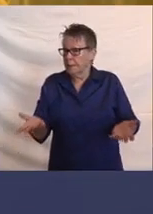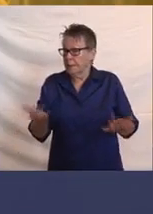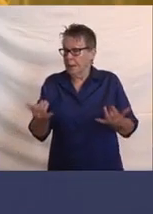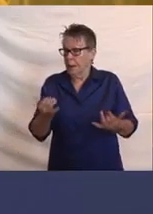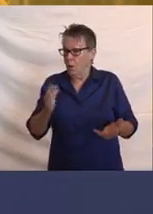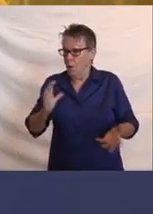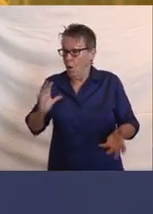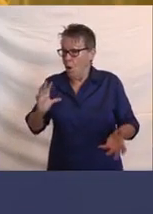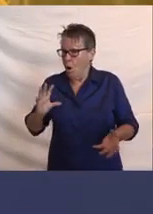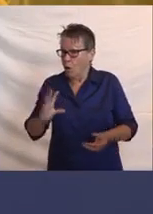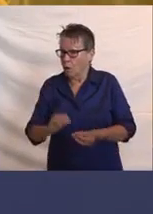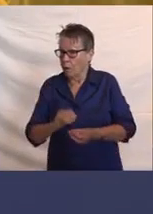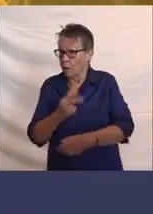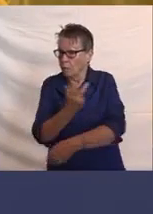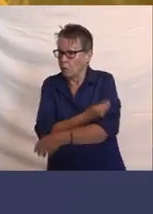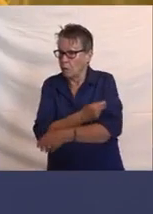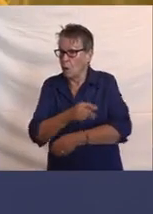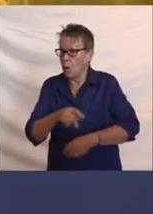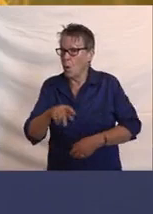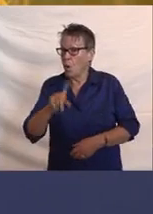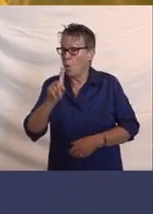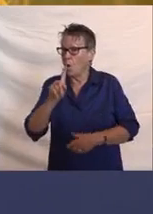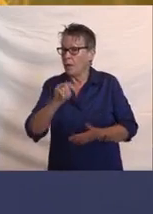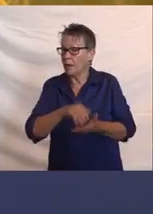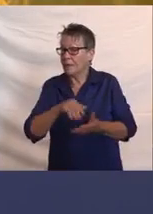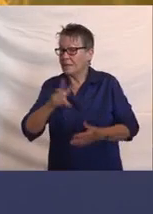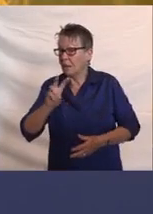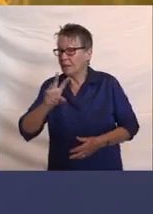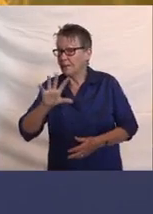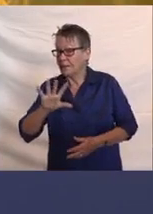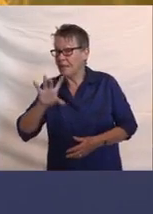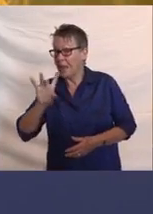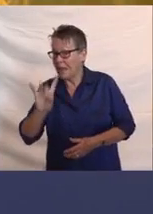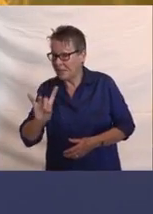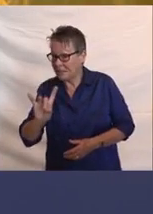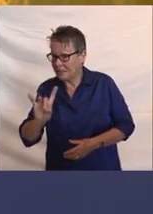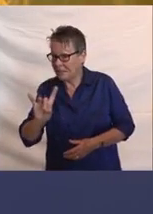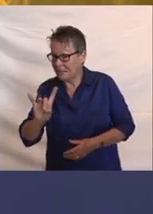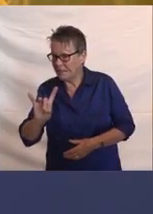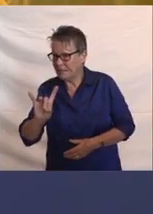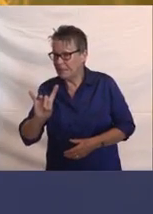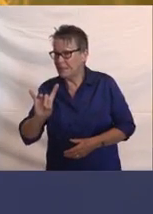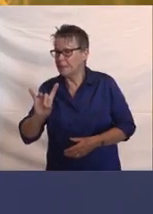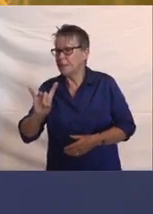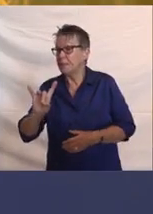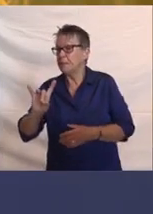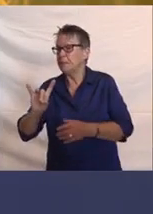offering Pfizer. That's going to be one big bright line, so it's Pfizer only. You had to, your first